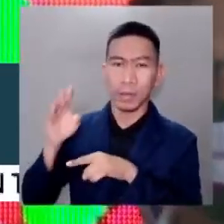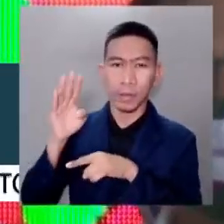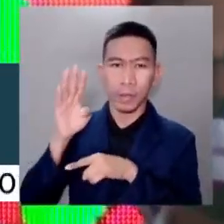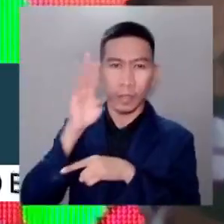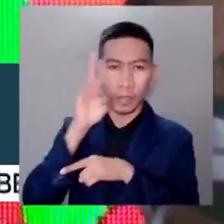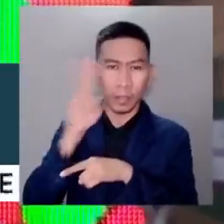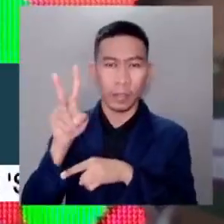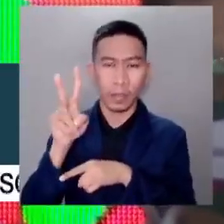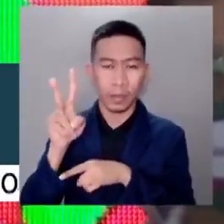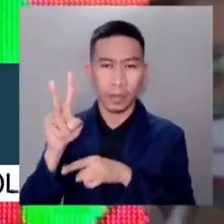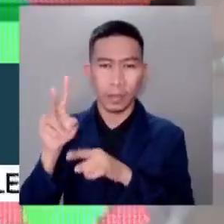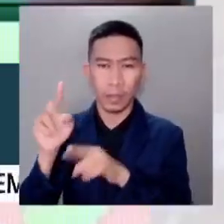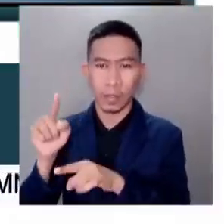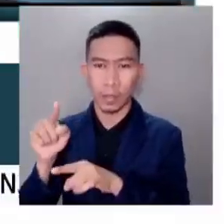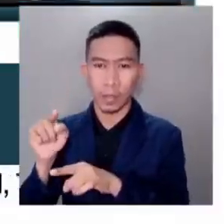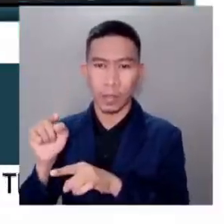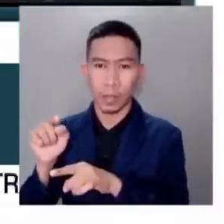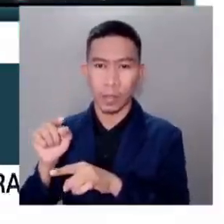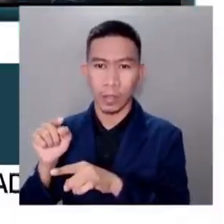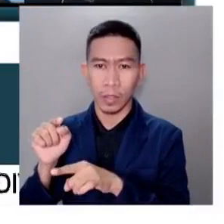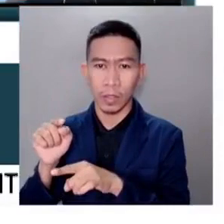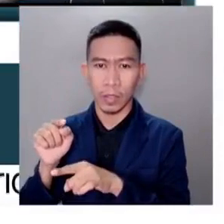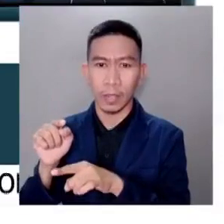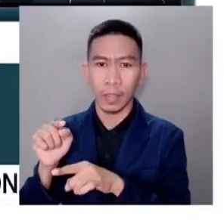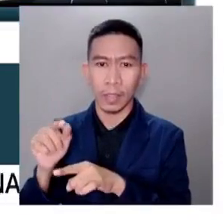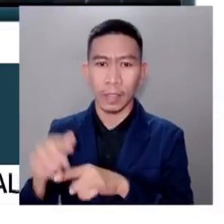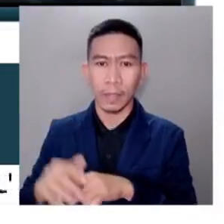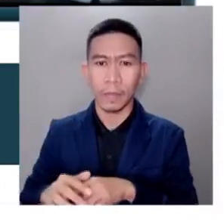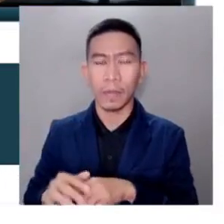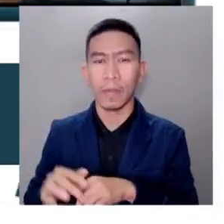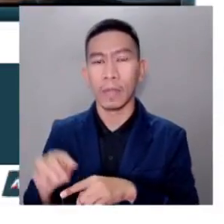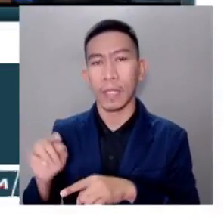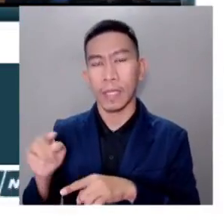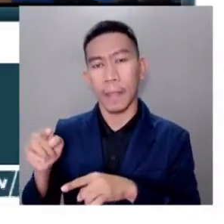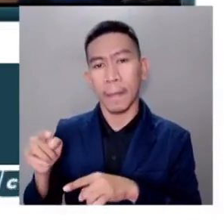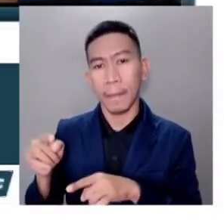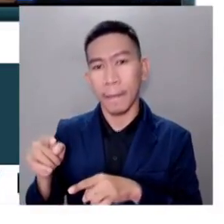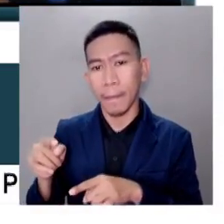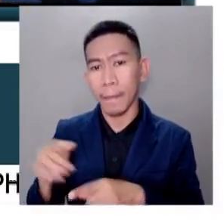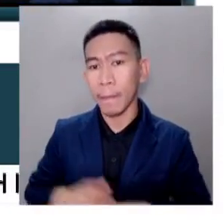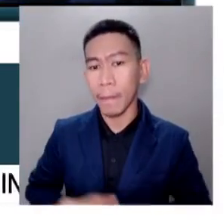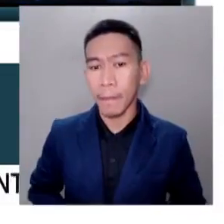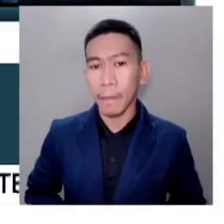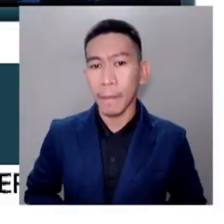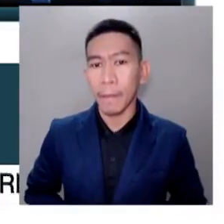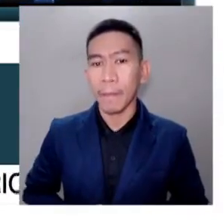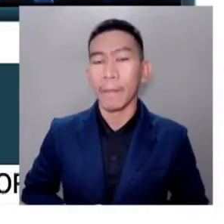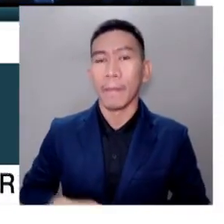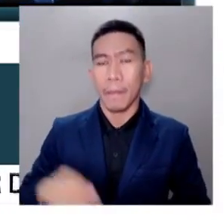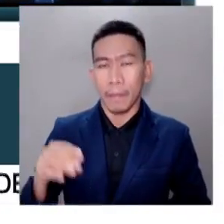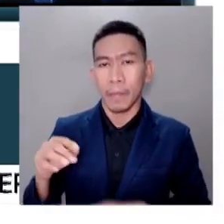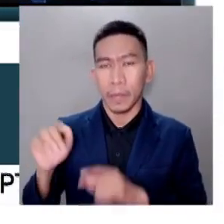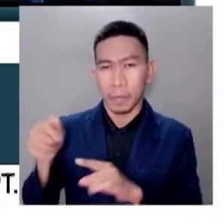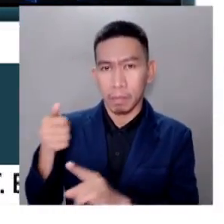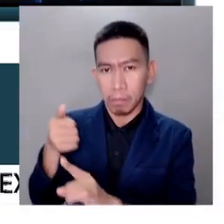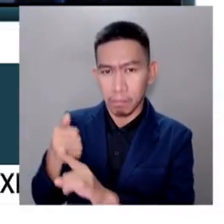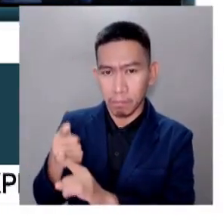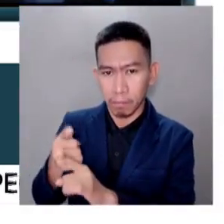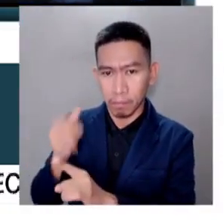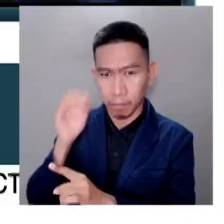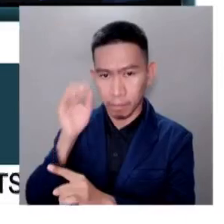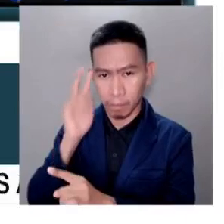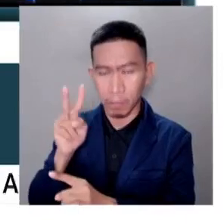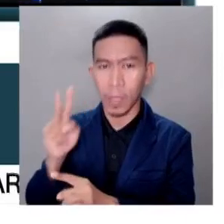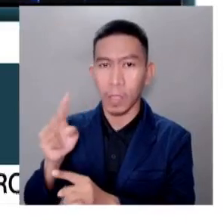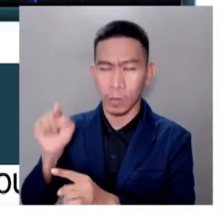appropriateness of the assumption of office to move of workers of the